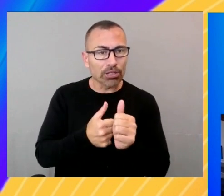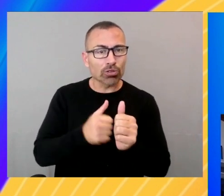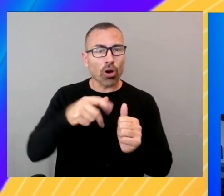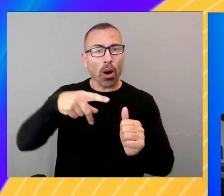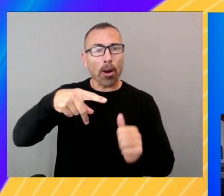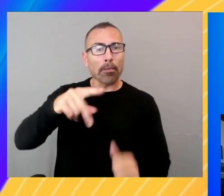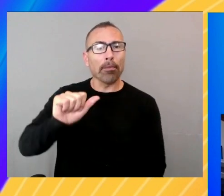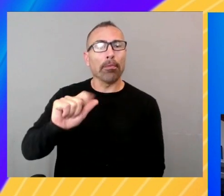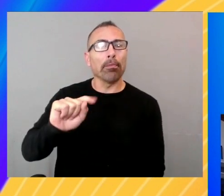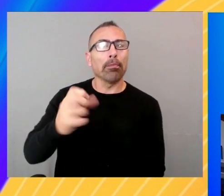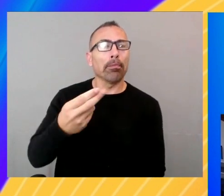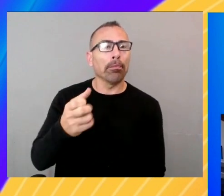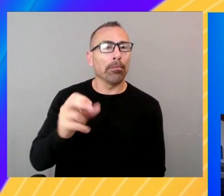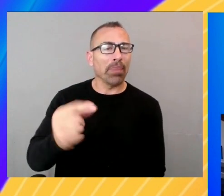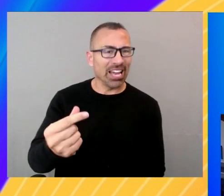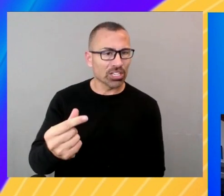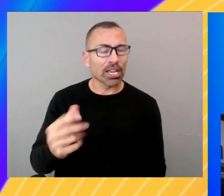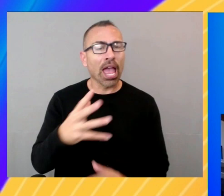hybrid environments.